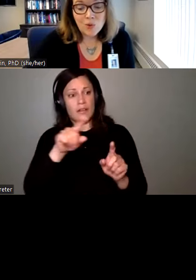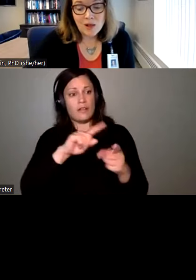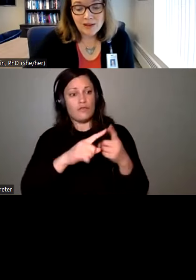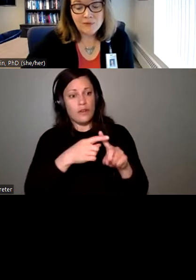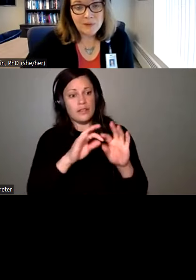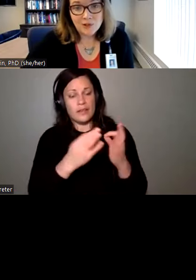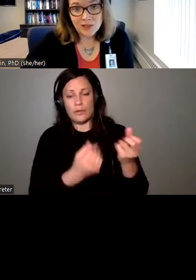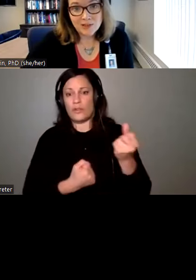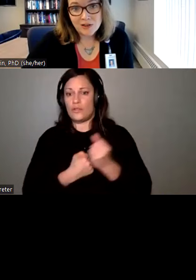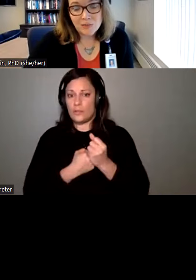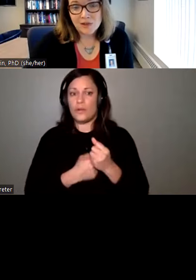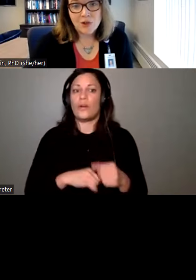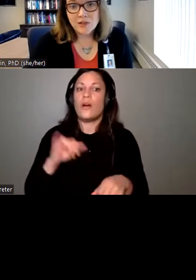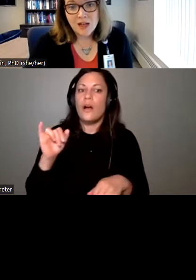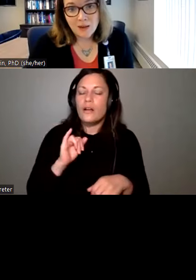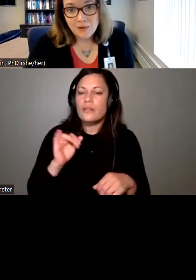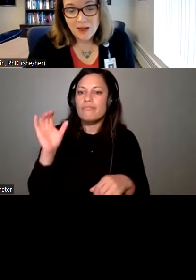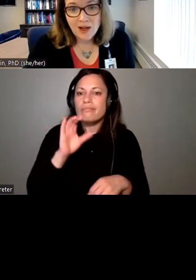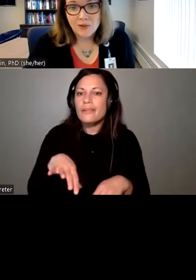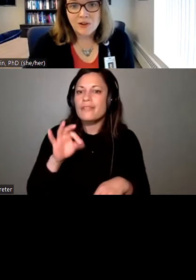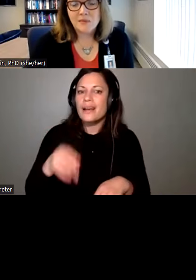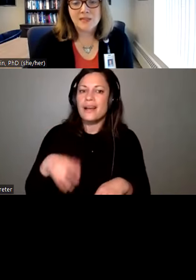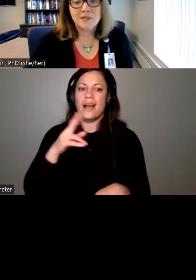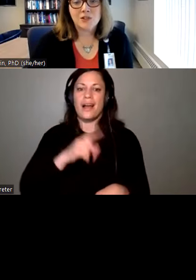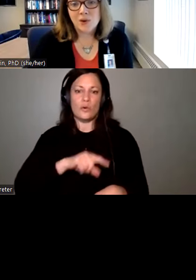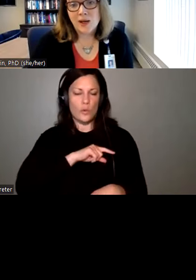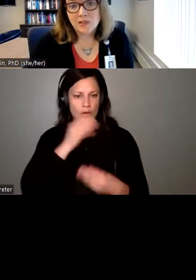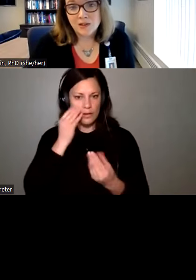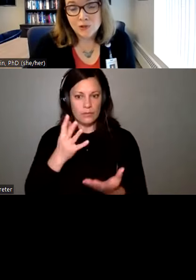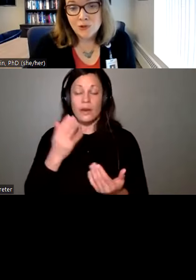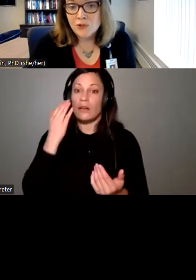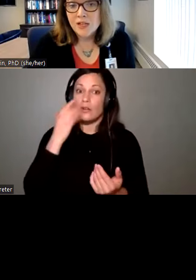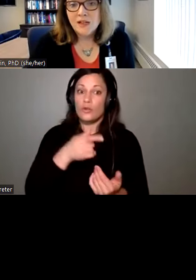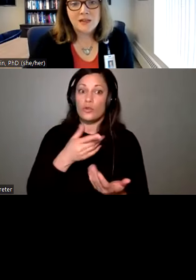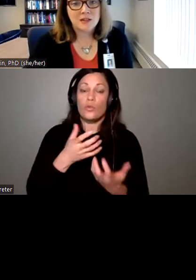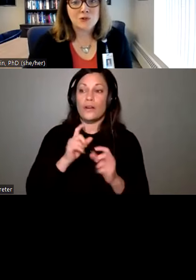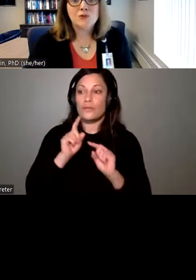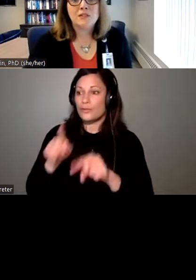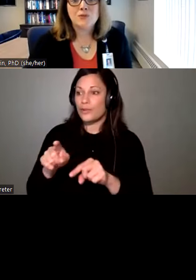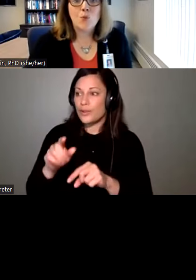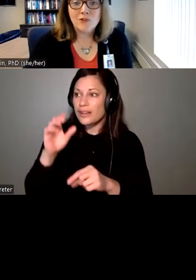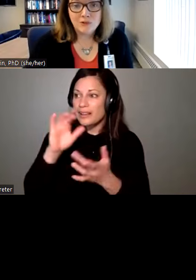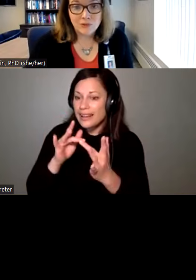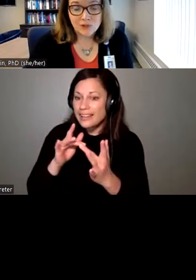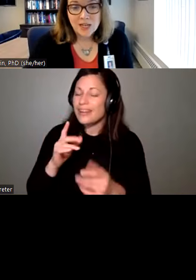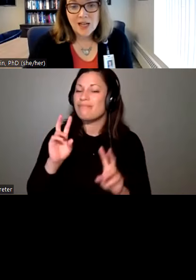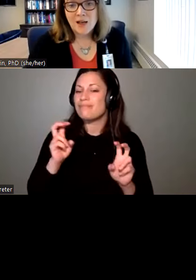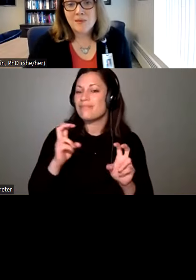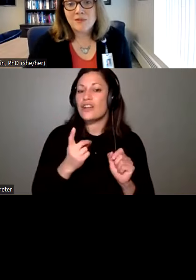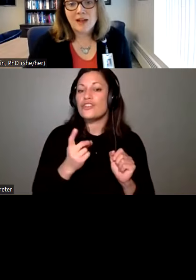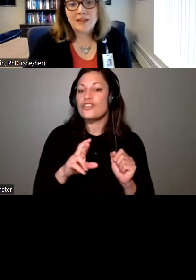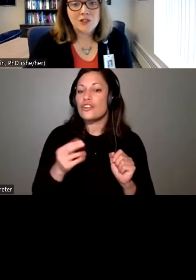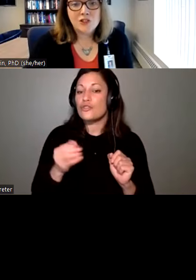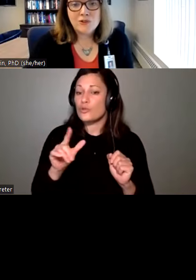high quality information. I talk to parents all the time about how they're going to be tempted to go out to Dr. Google, and Dr. Google is wonderful